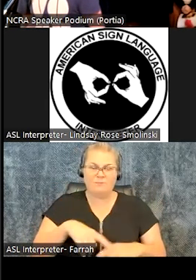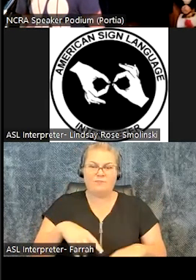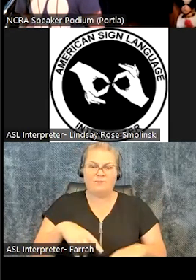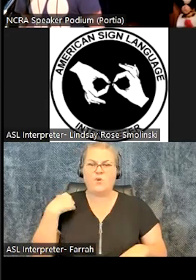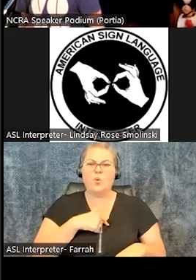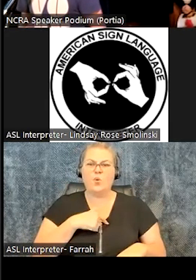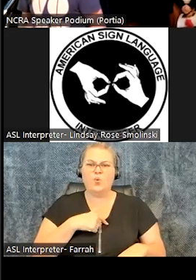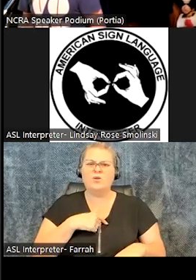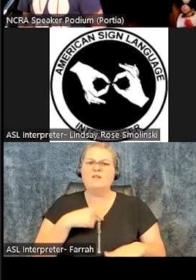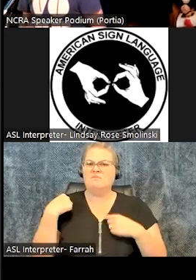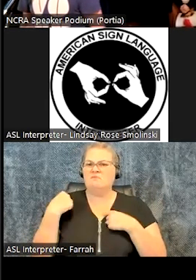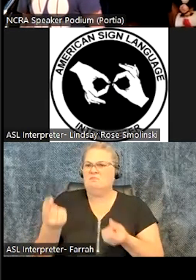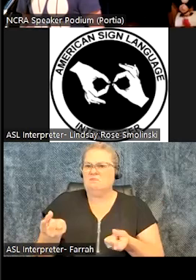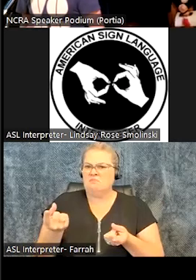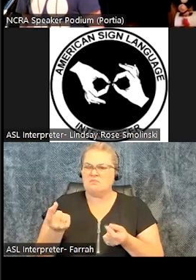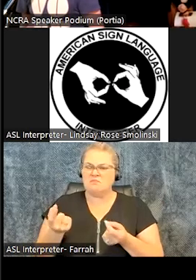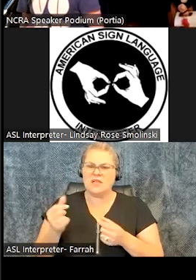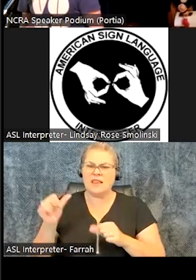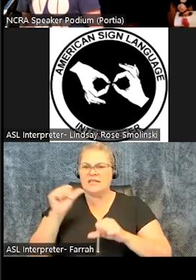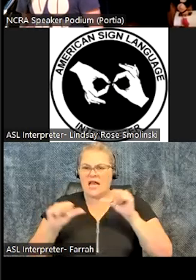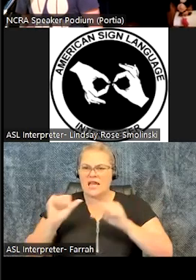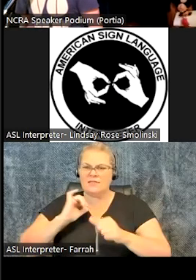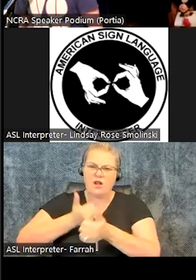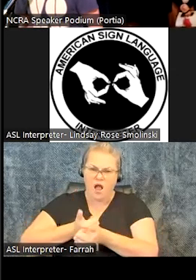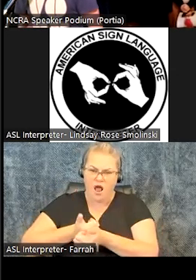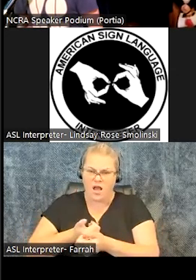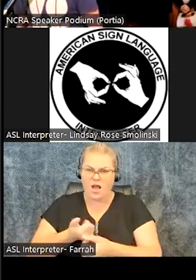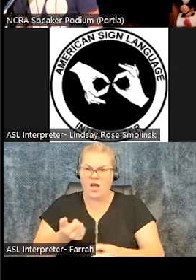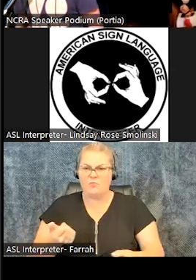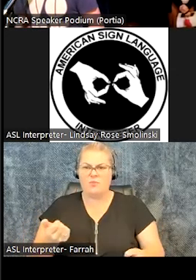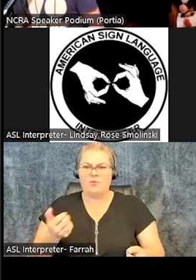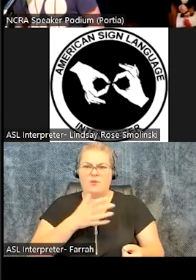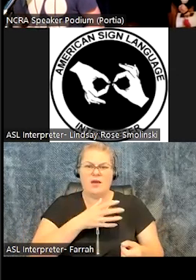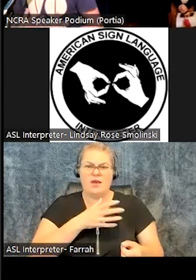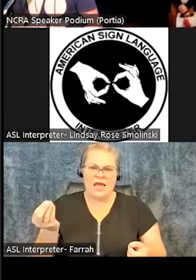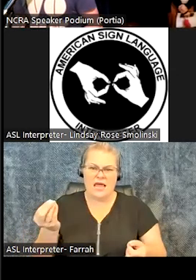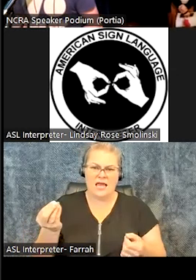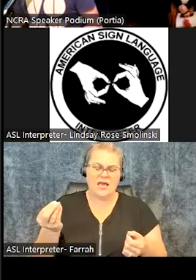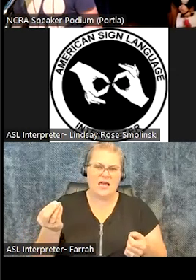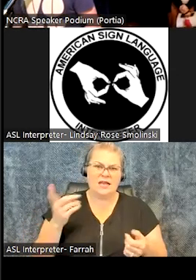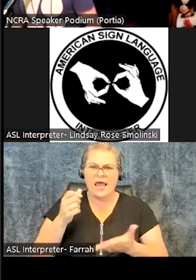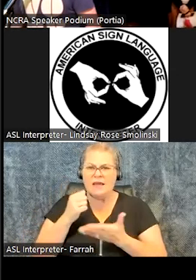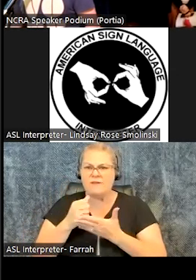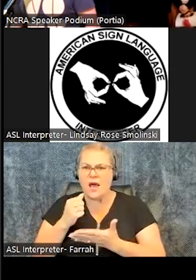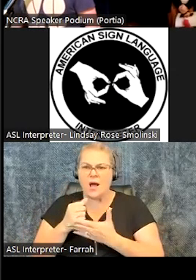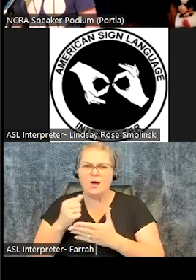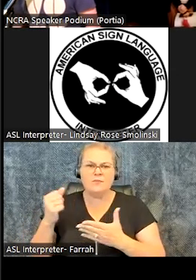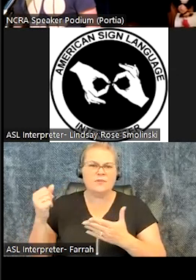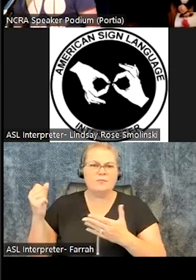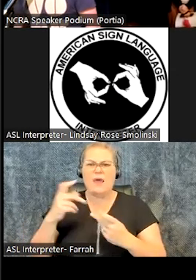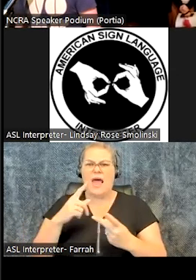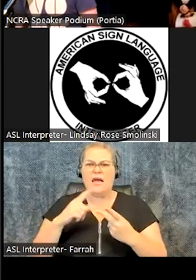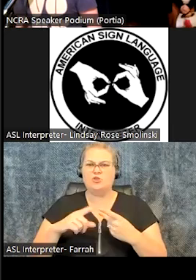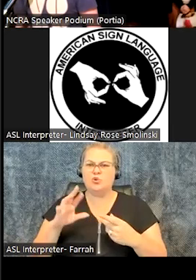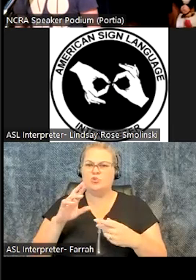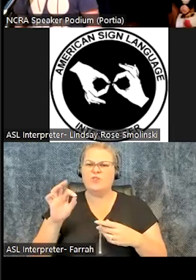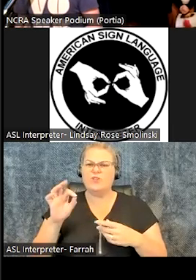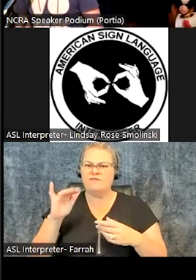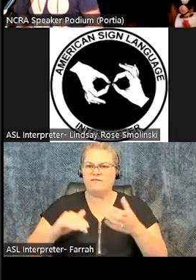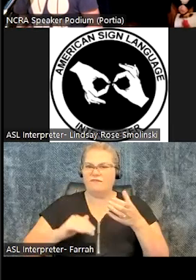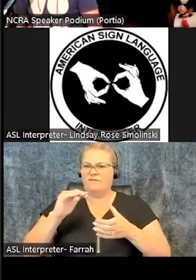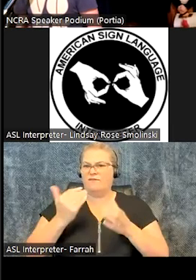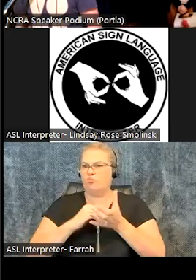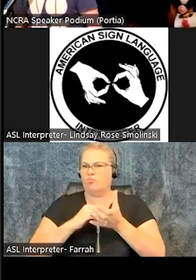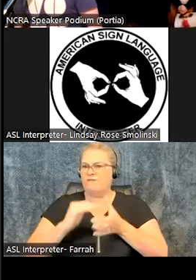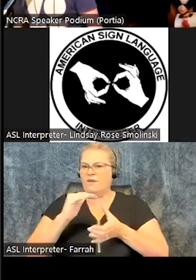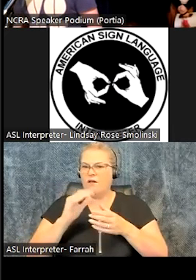as the science is caught up, and public health departments have helped, you know, move back into a refillable concept. So we're lucky to be in